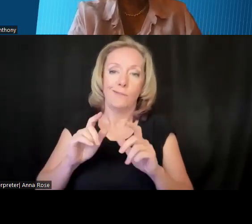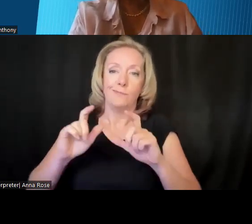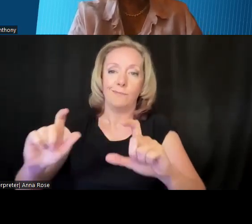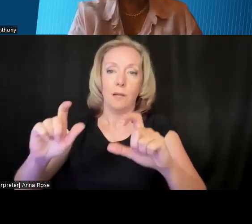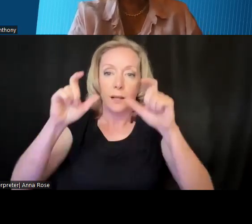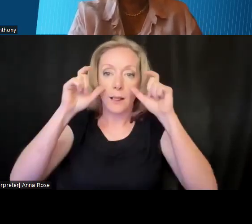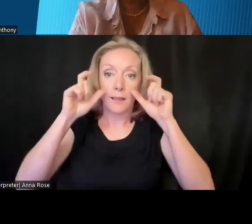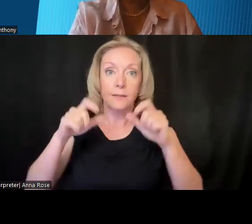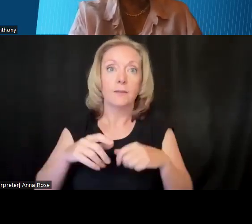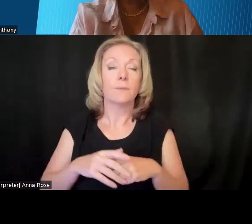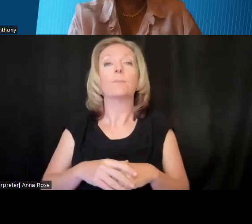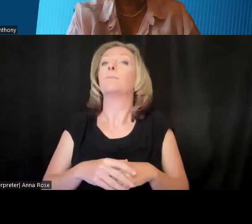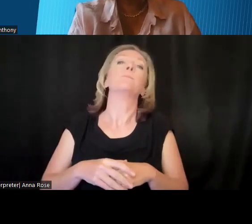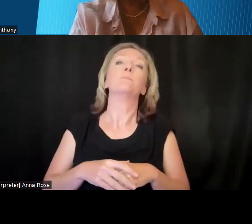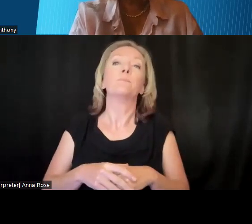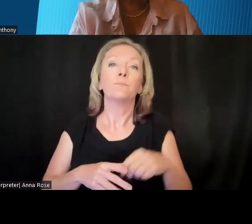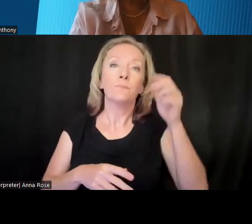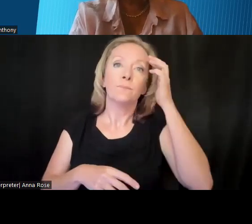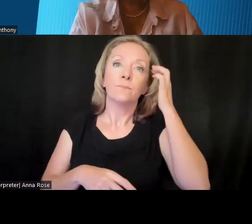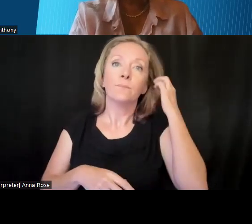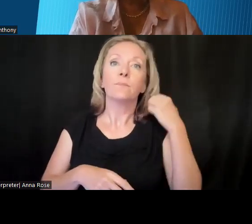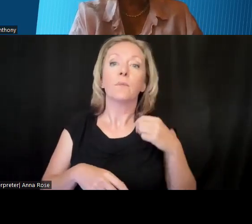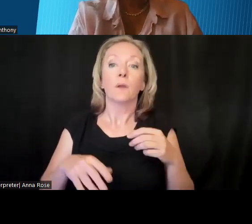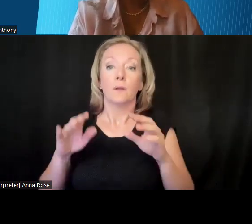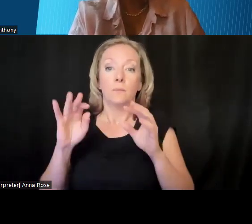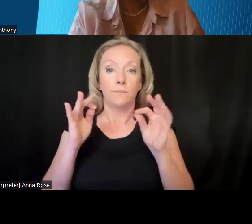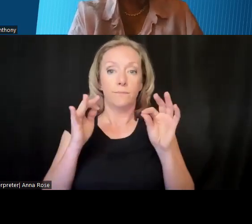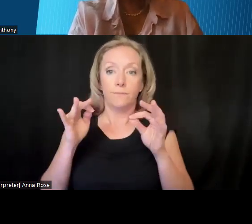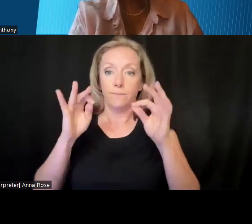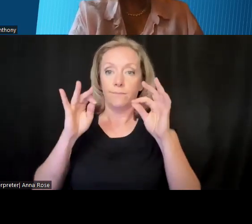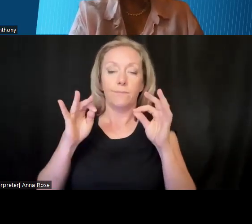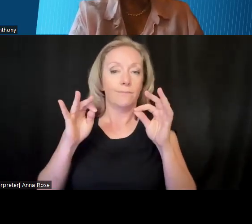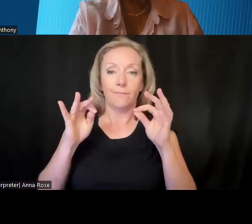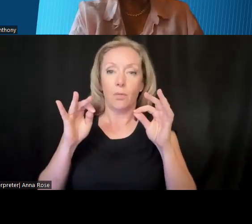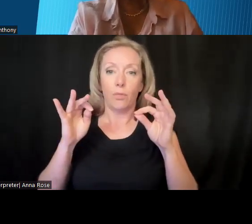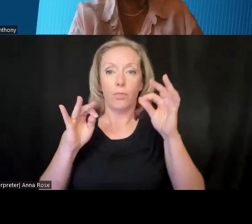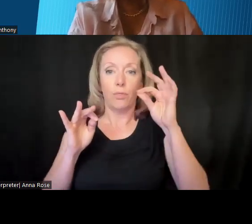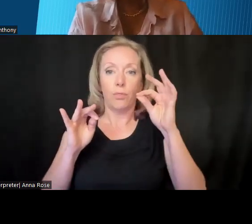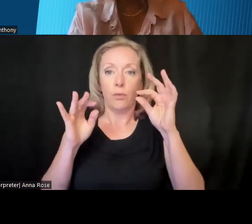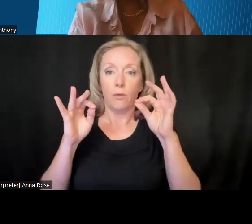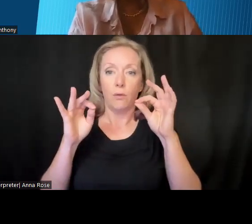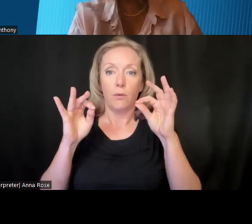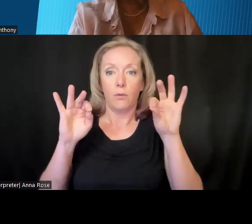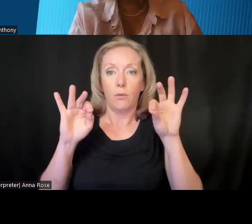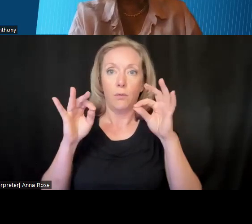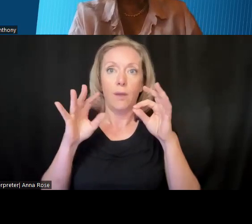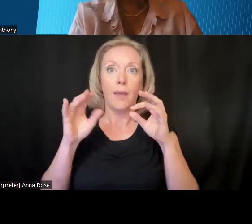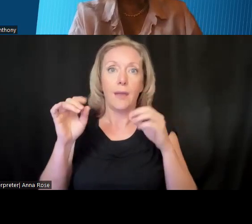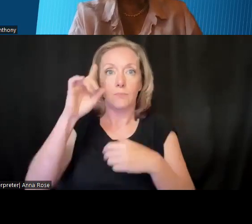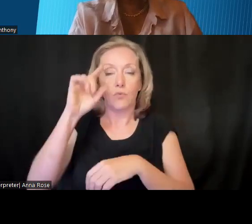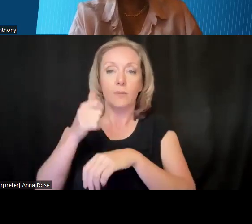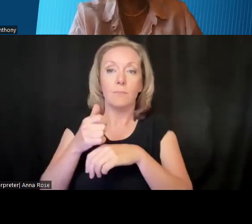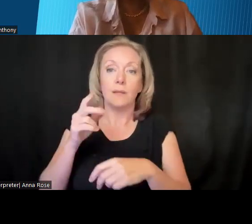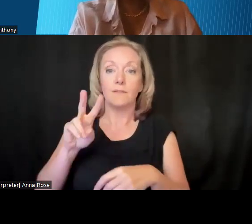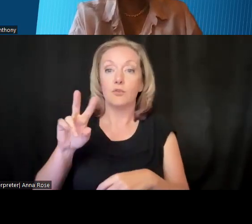poor eye alignment, and we can also see brain-based visual impairment. So just by itself, prematurity is at risk for the child for